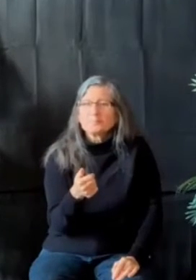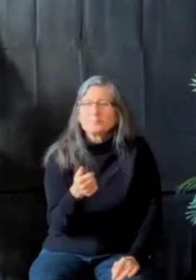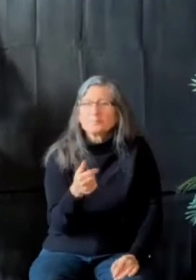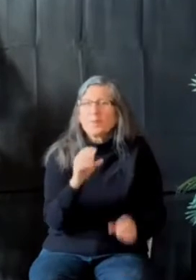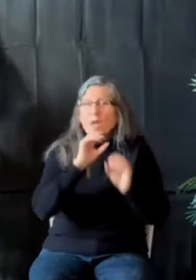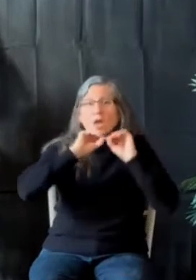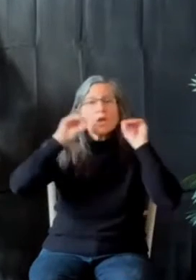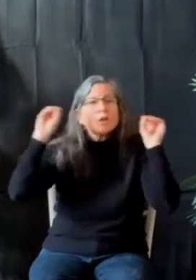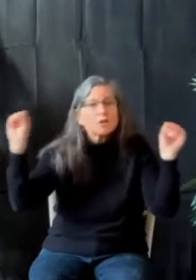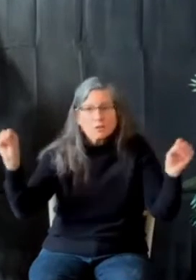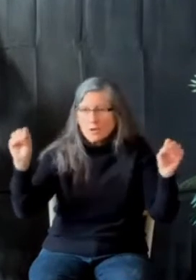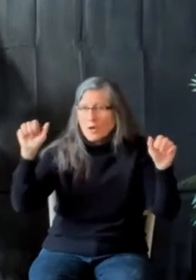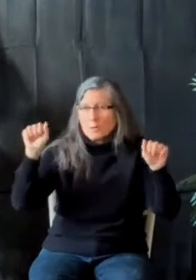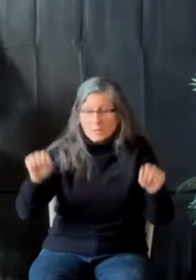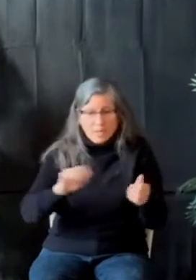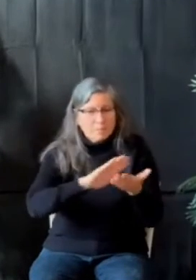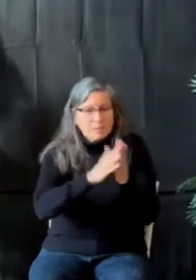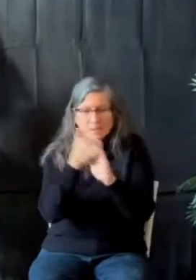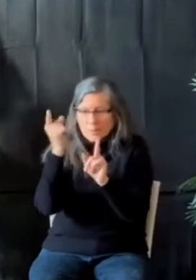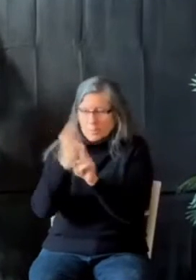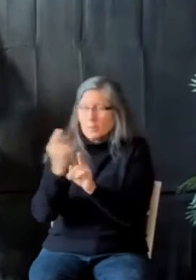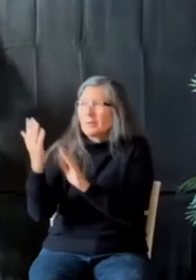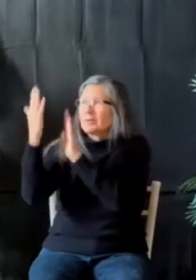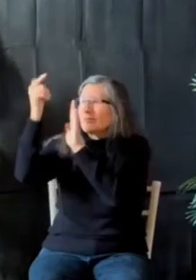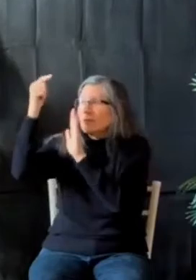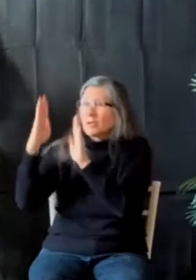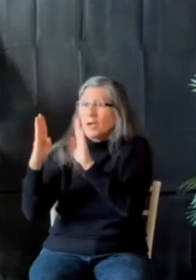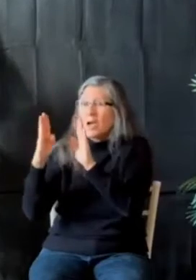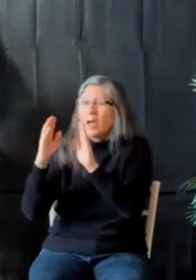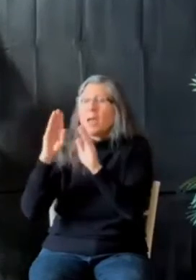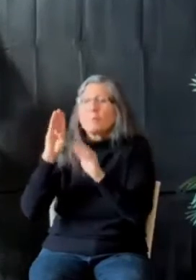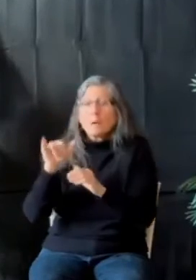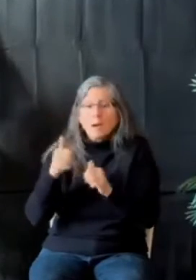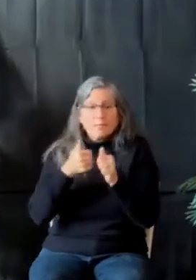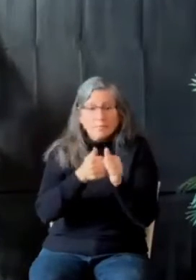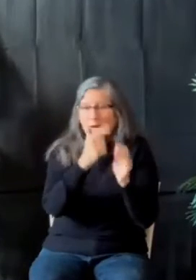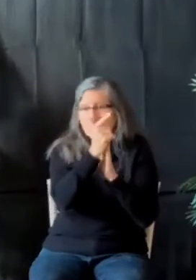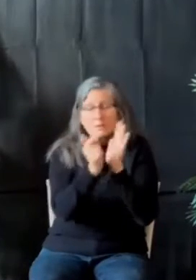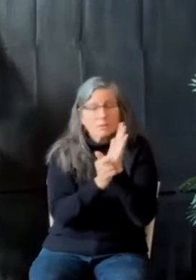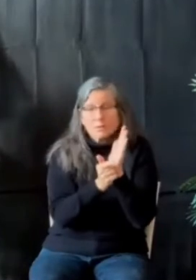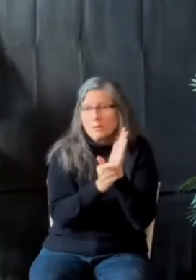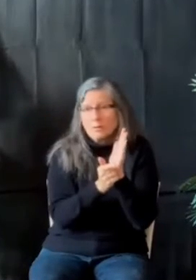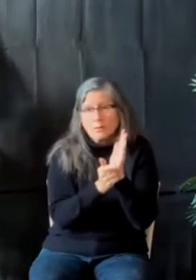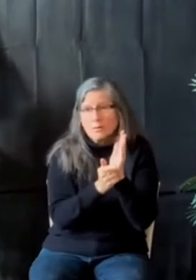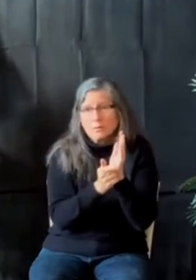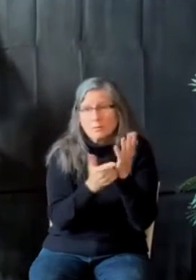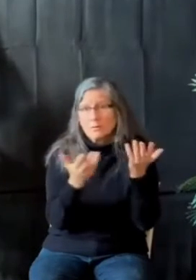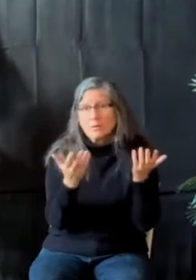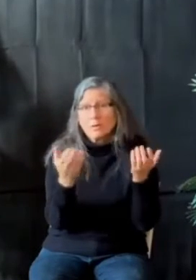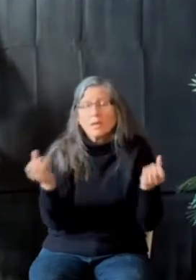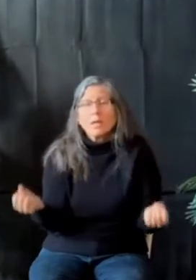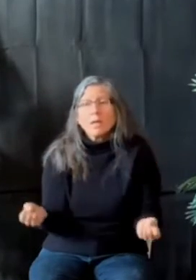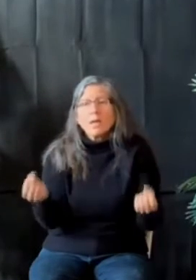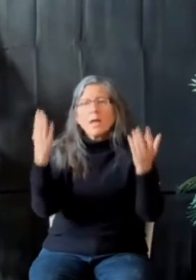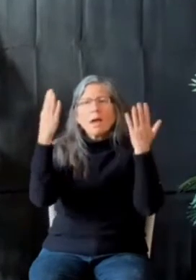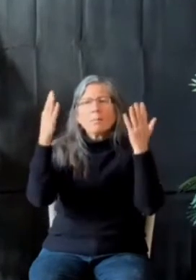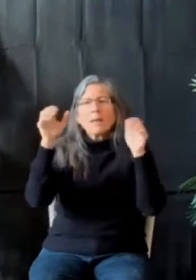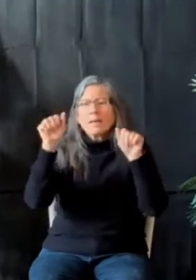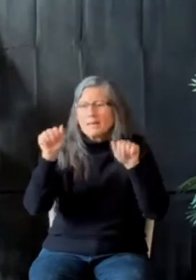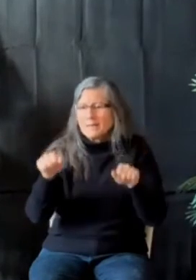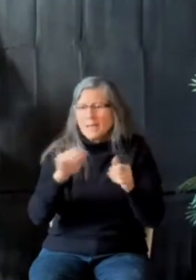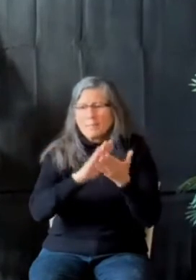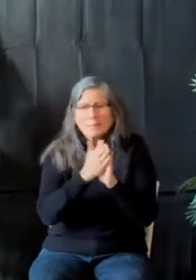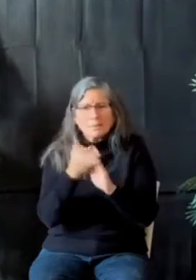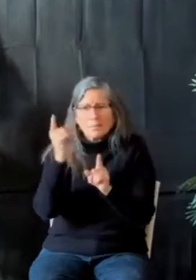For no one can be made right with God by doing what the law commands. How many people can be made right with God by obeying the